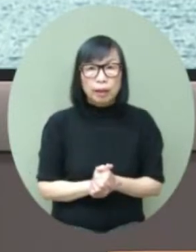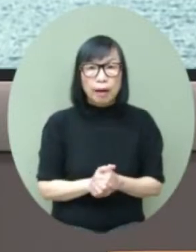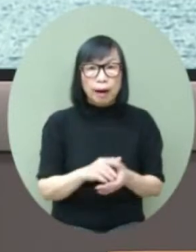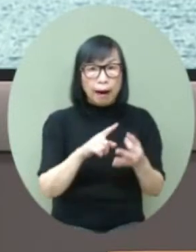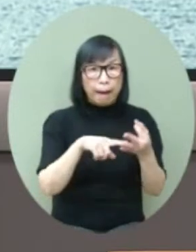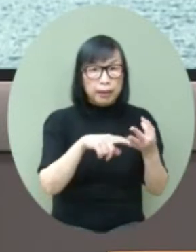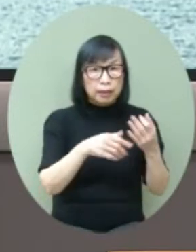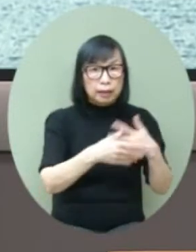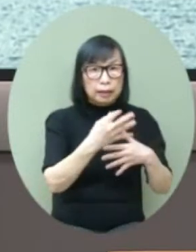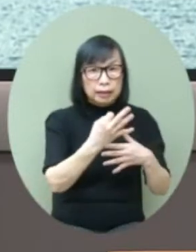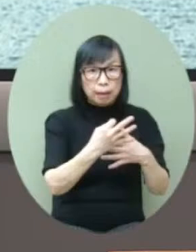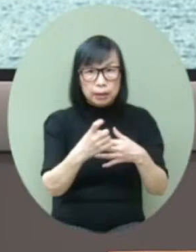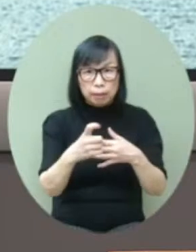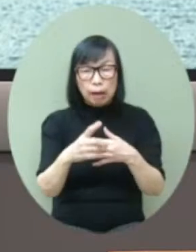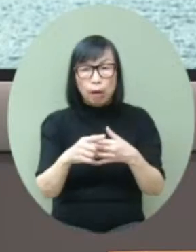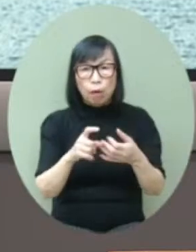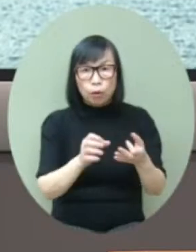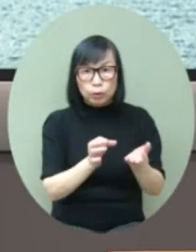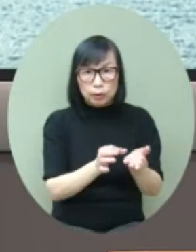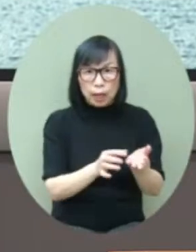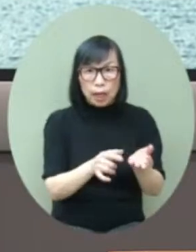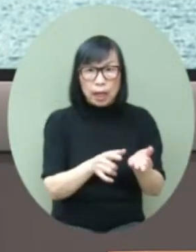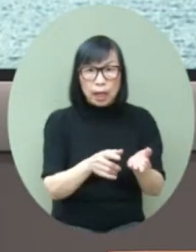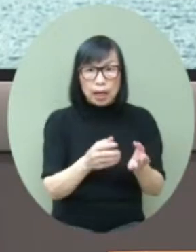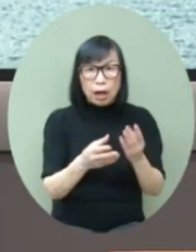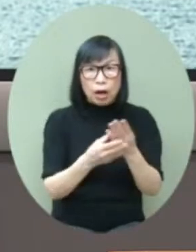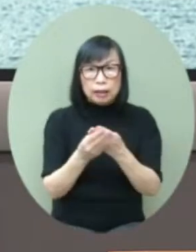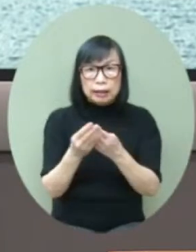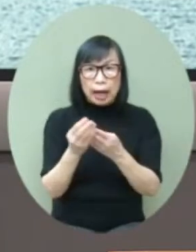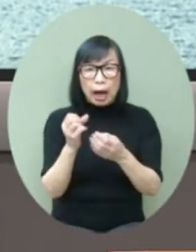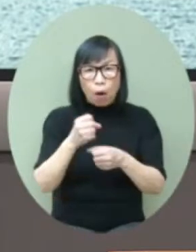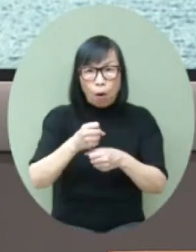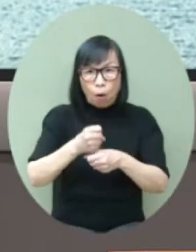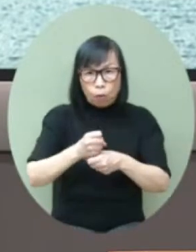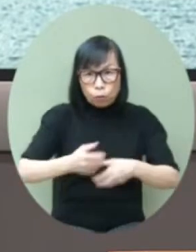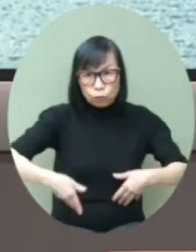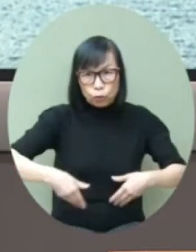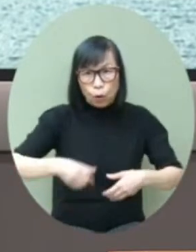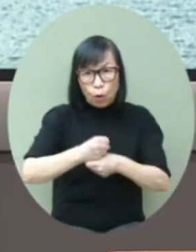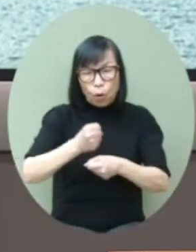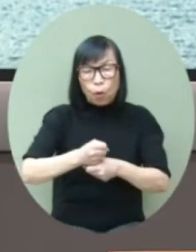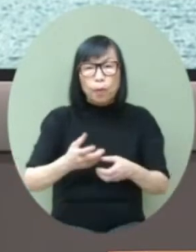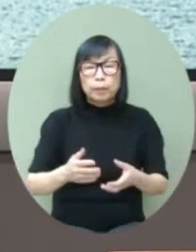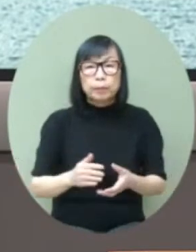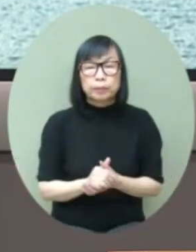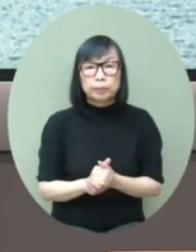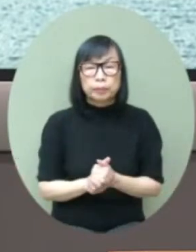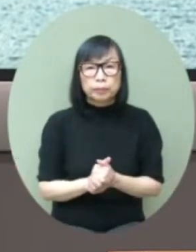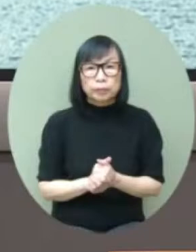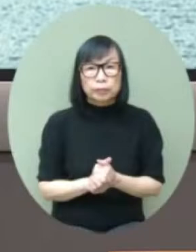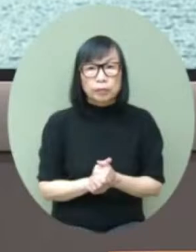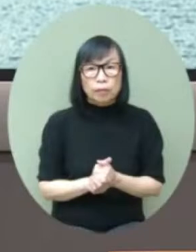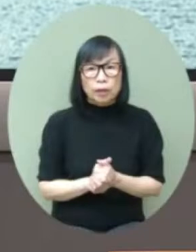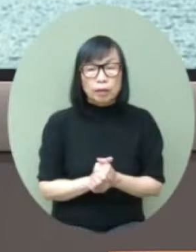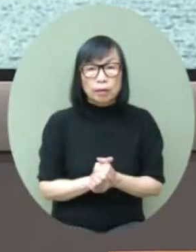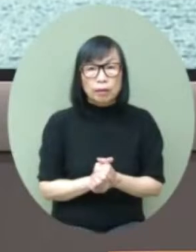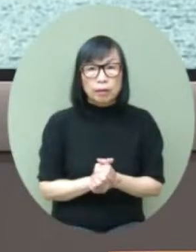shots of the vaccine, and she actually worked at the Wing Yun Tea House in Bailey